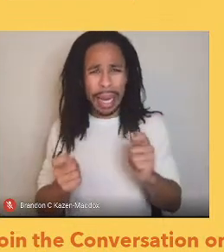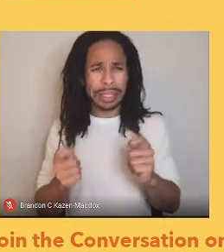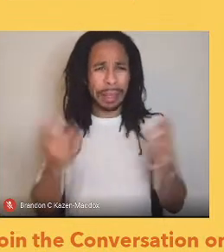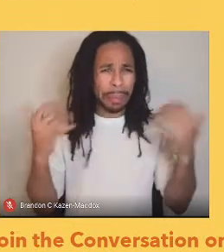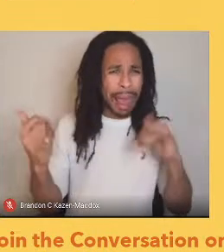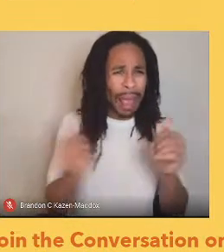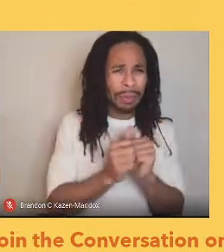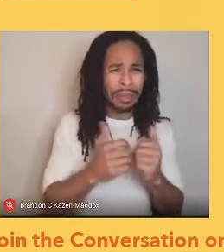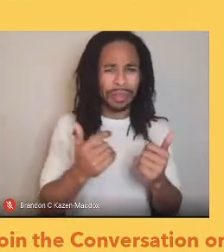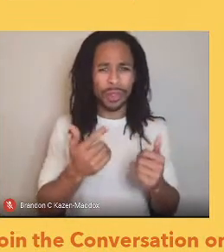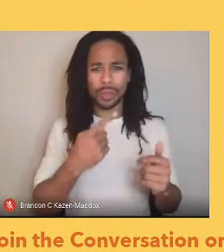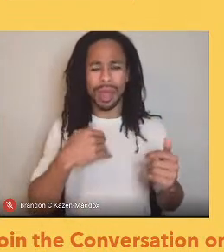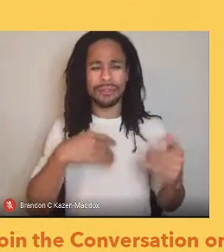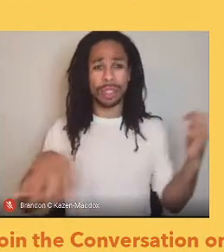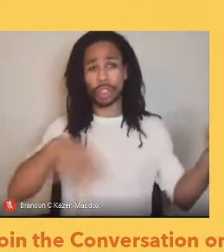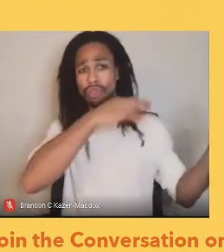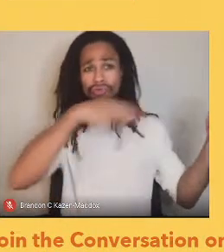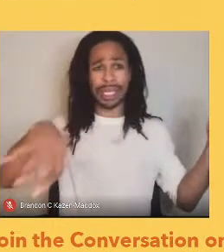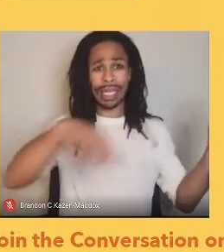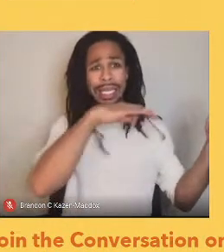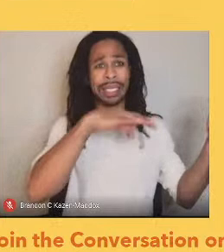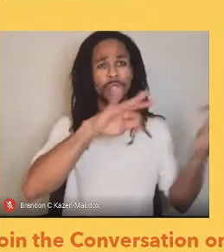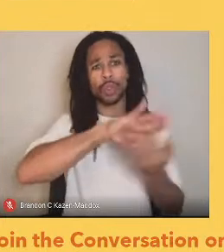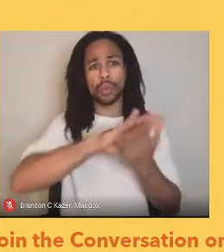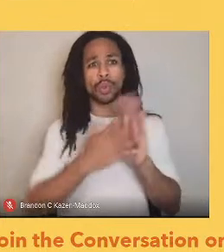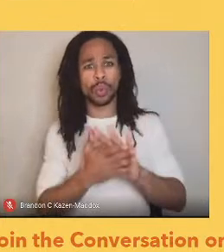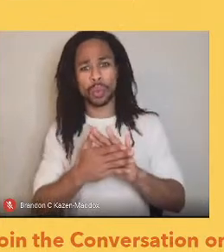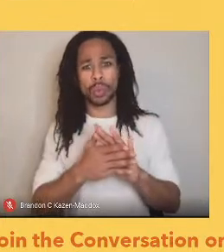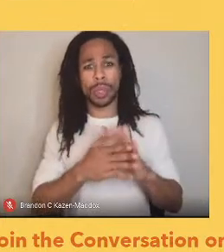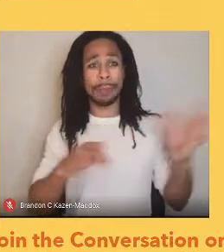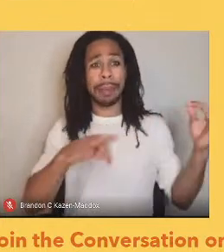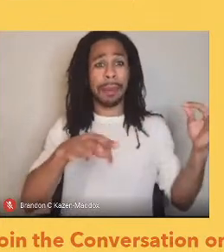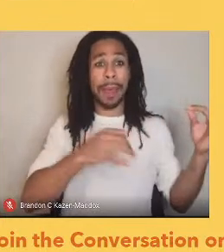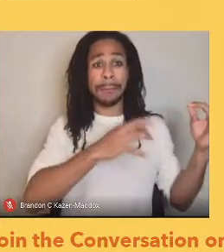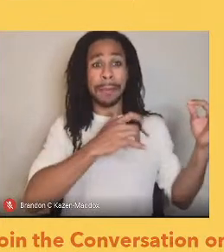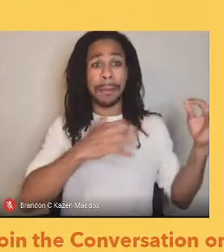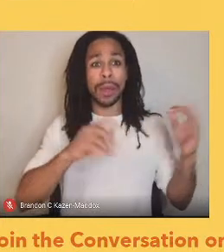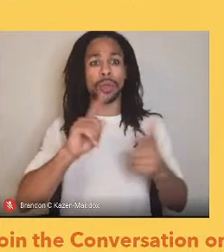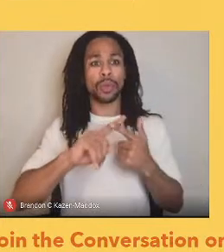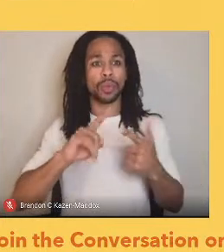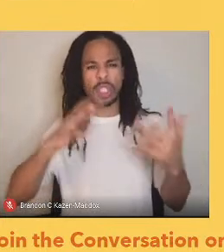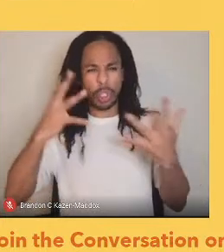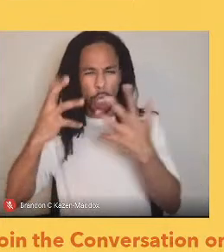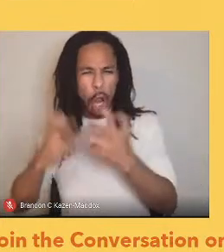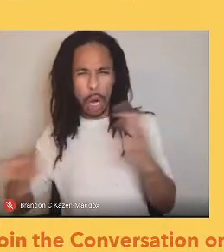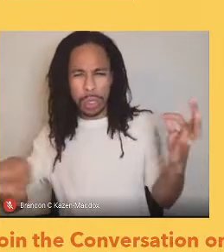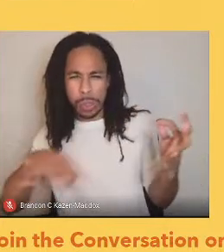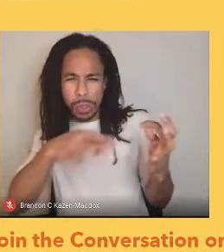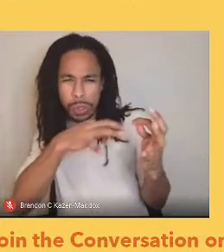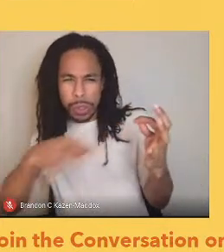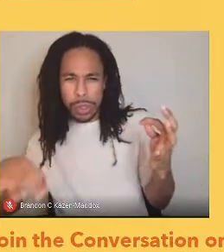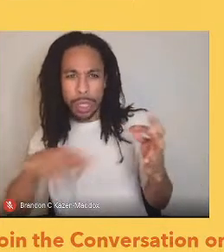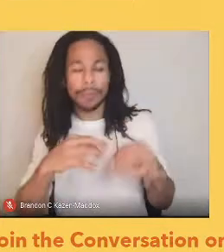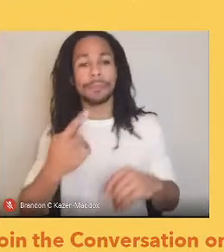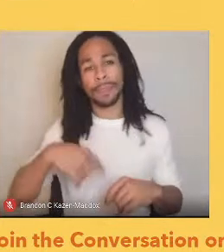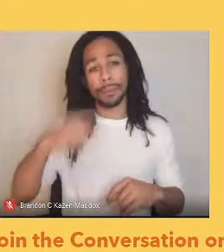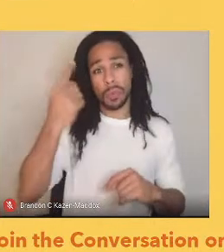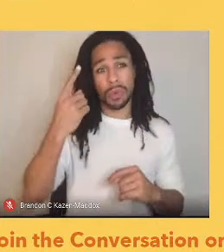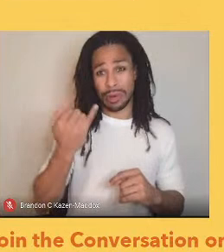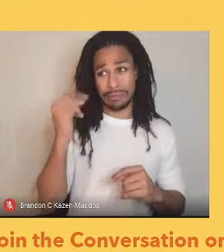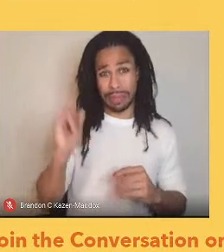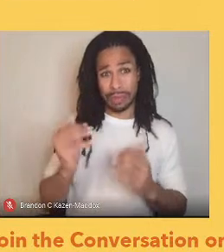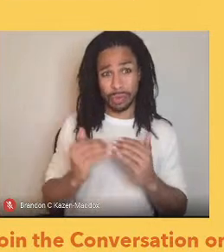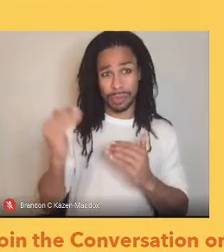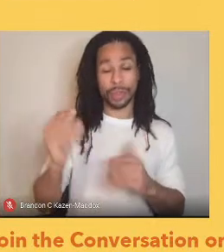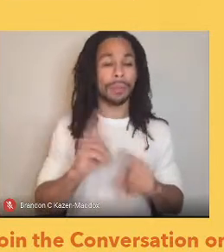string patches that are going from like really prickly to really dark? Are we doing that too much? And it turned out by the end, after days